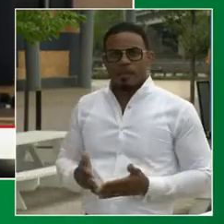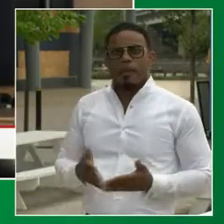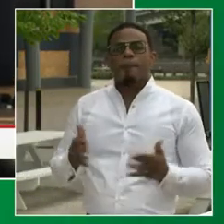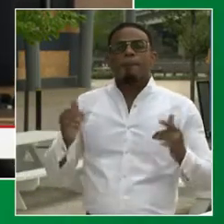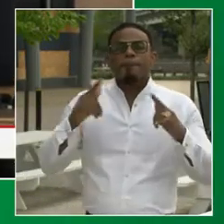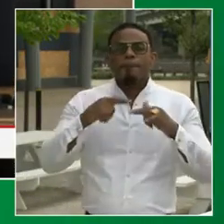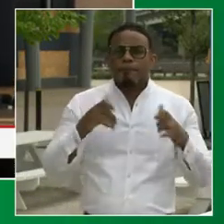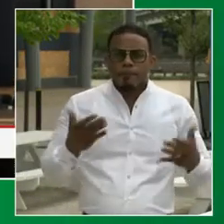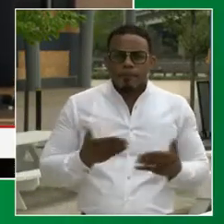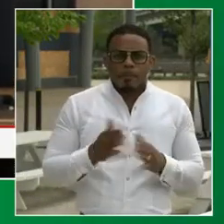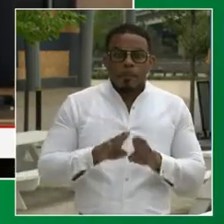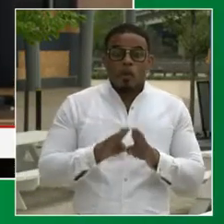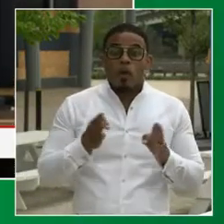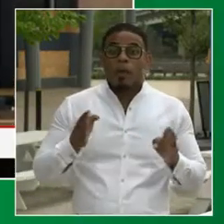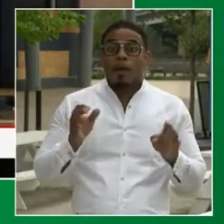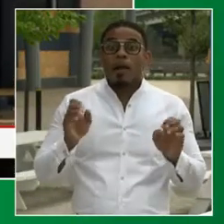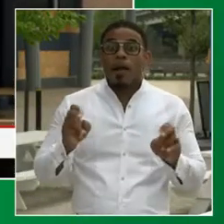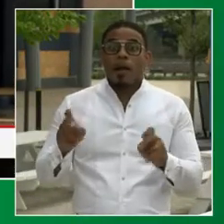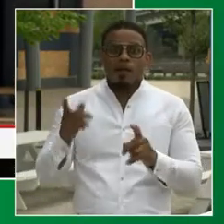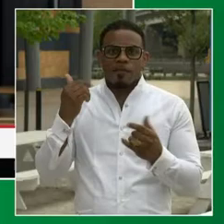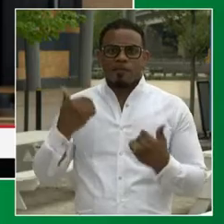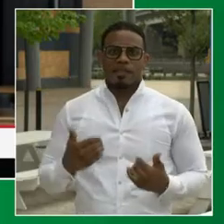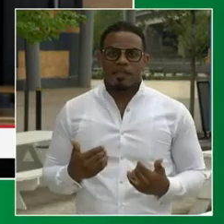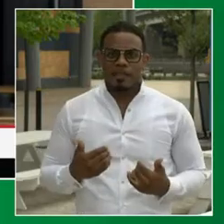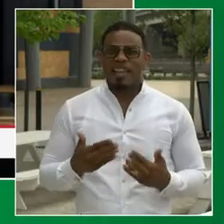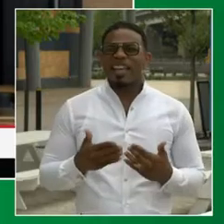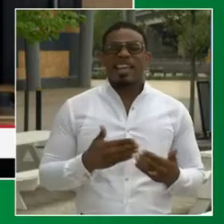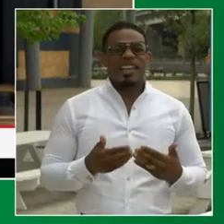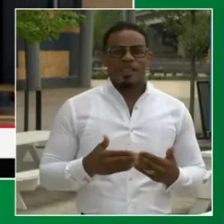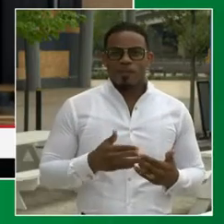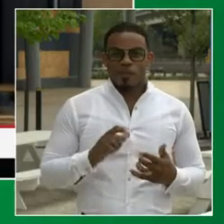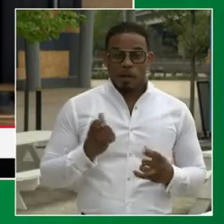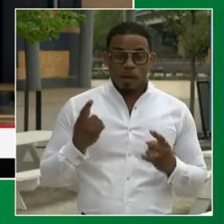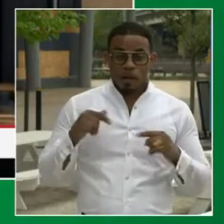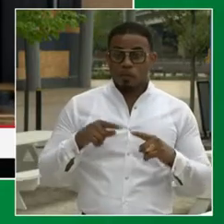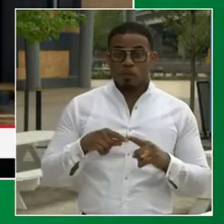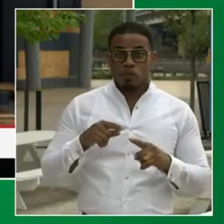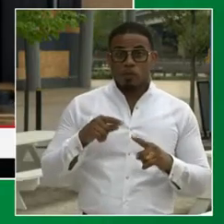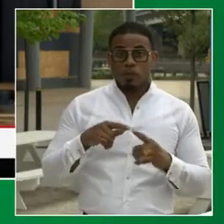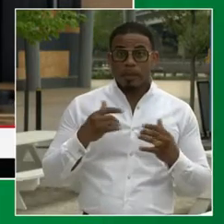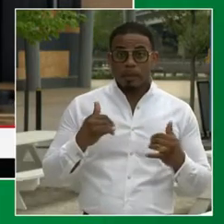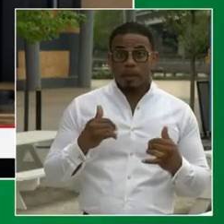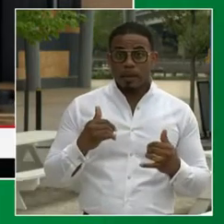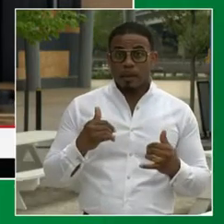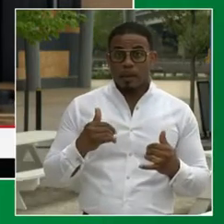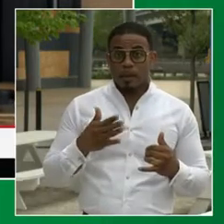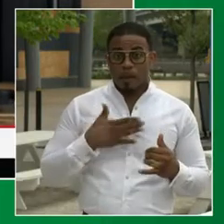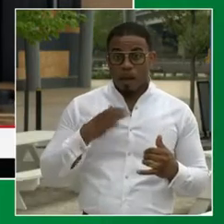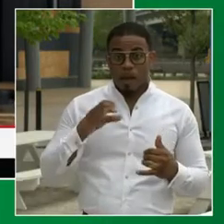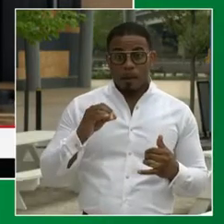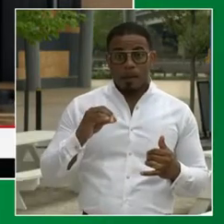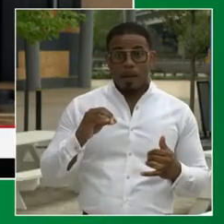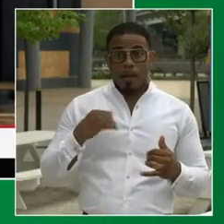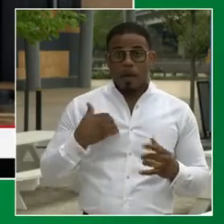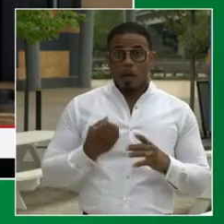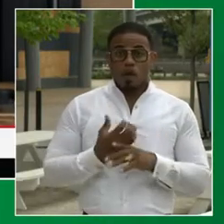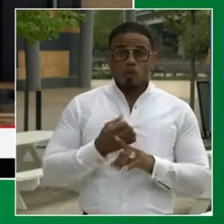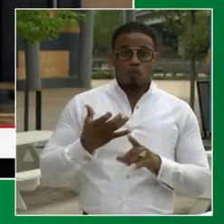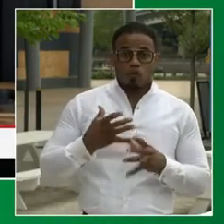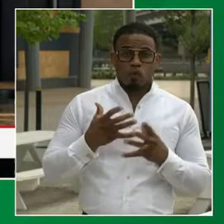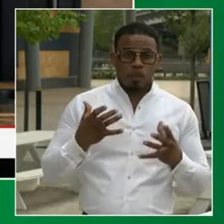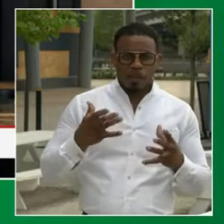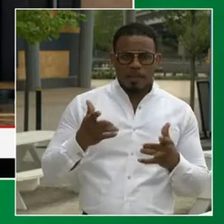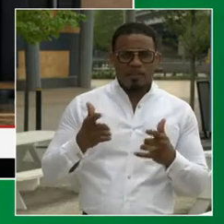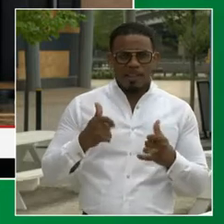And all those things open up a lot of opportunity. And even, when it comes down to now, my company has grown so much and